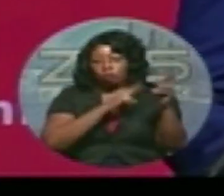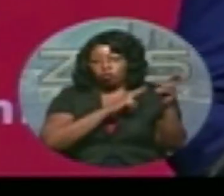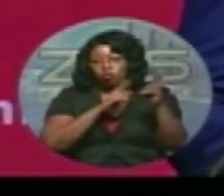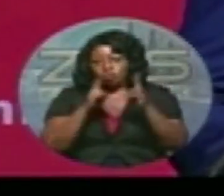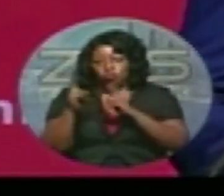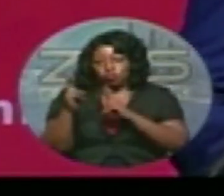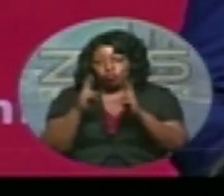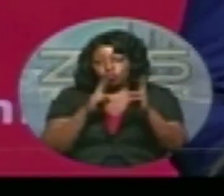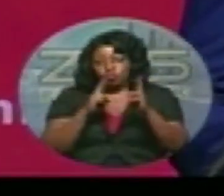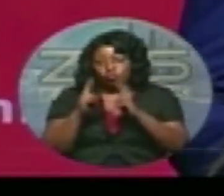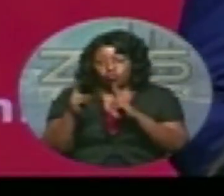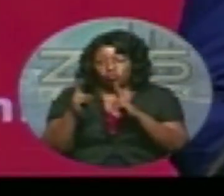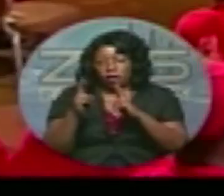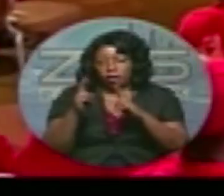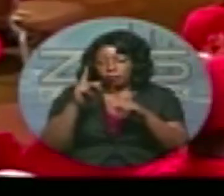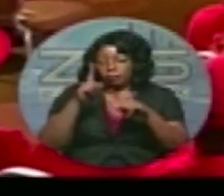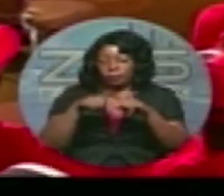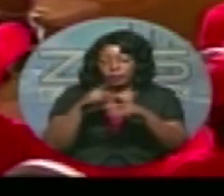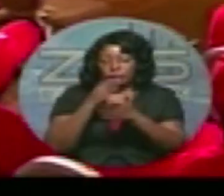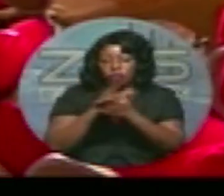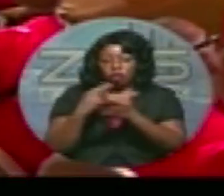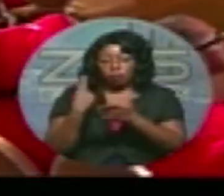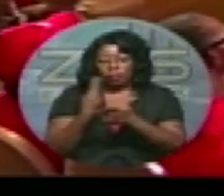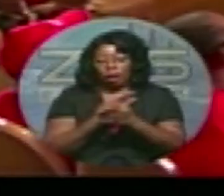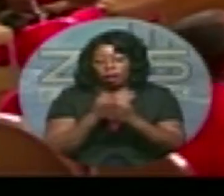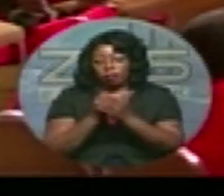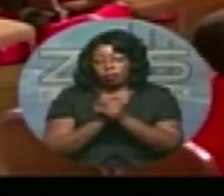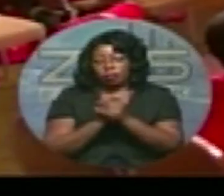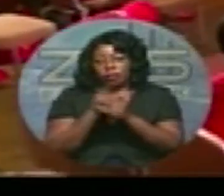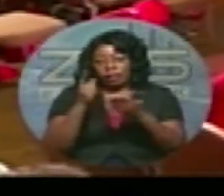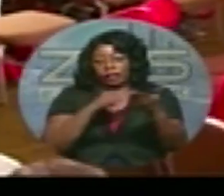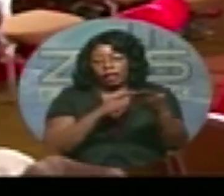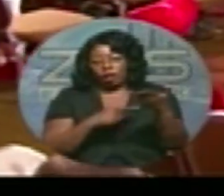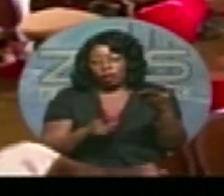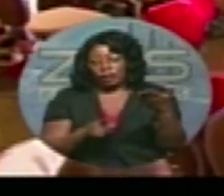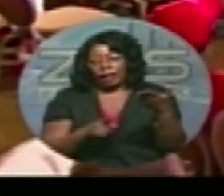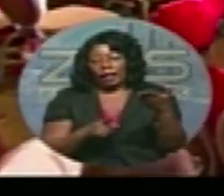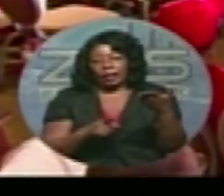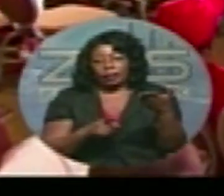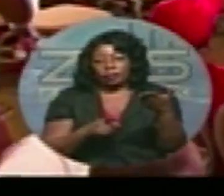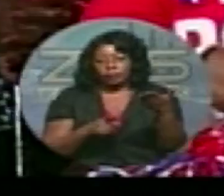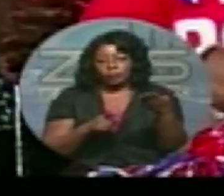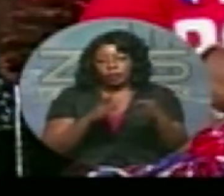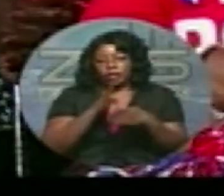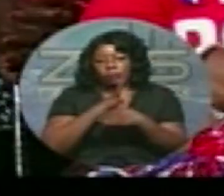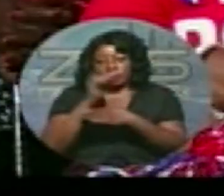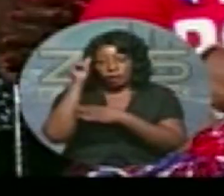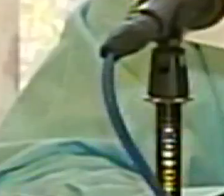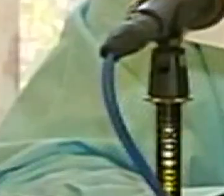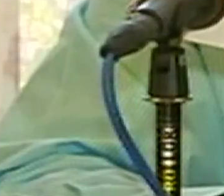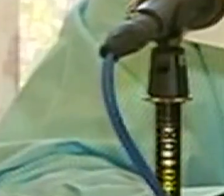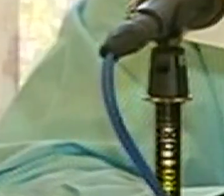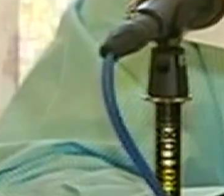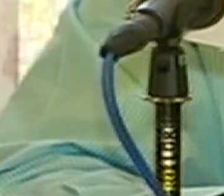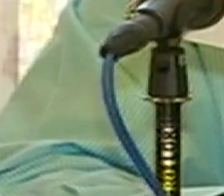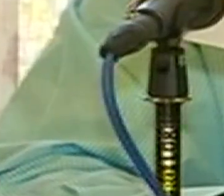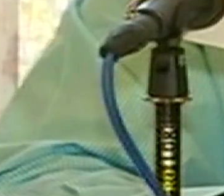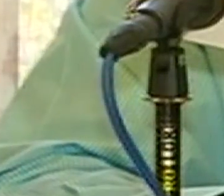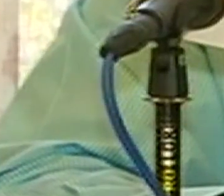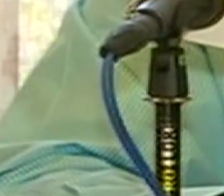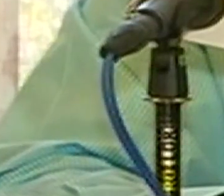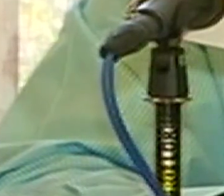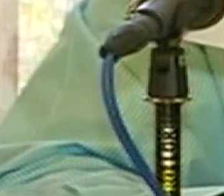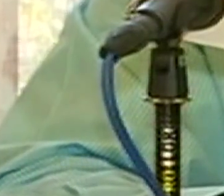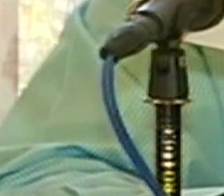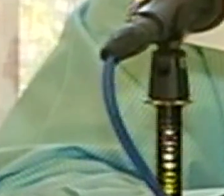last election. When Dr. Hubert Minnis assumed the leadership of the F&M in May 2012, I informed him of